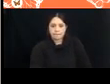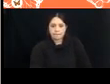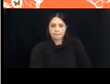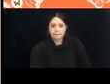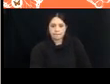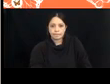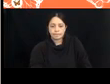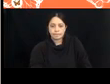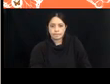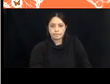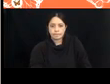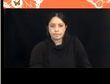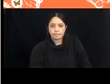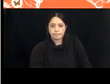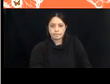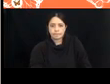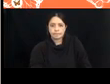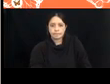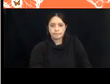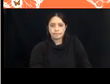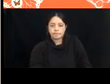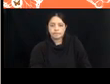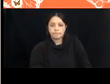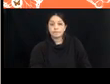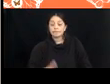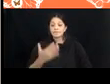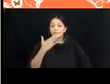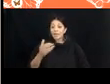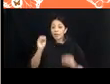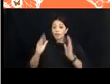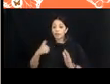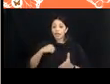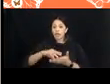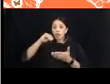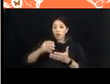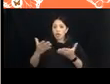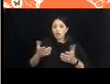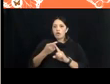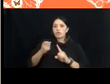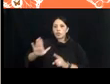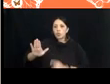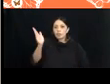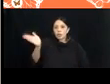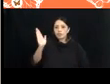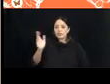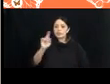Yes, thank you, Professor. I learned a lot from your presentation. I especially like the quote that comes from